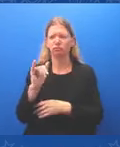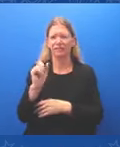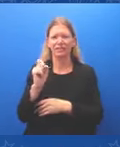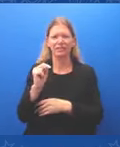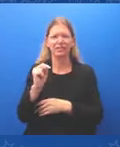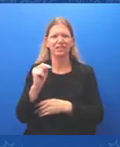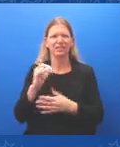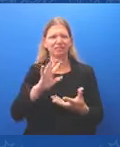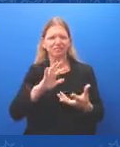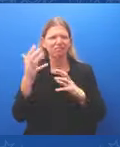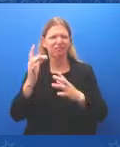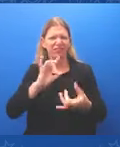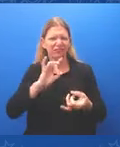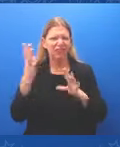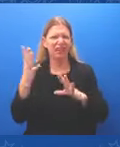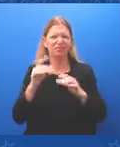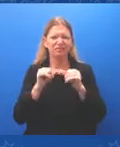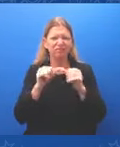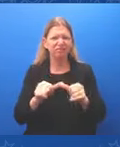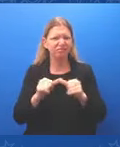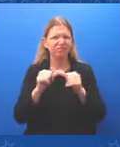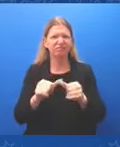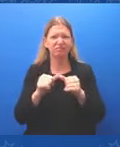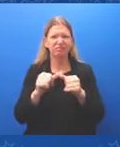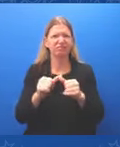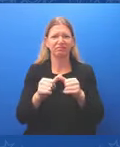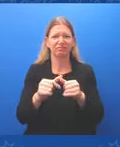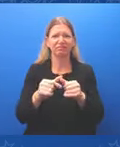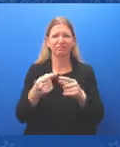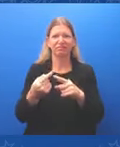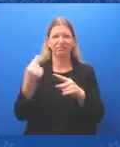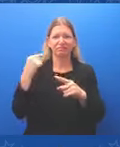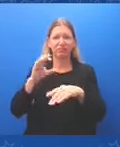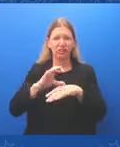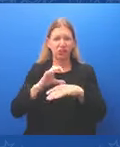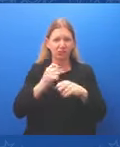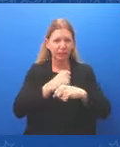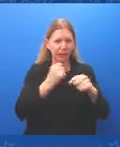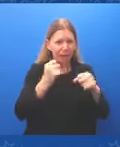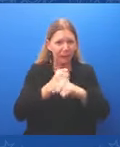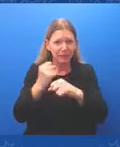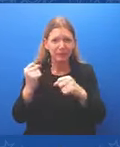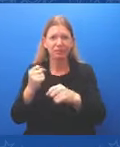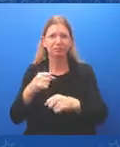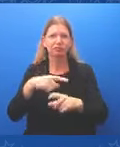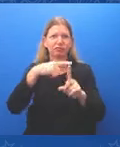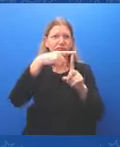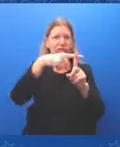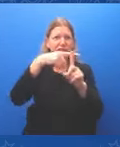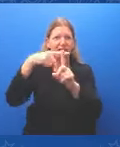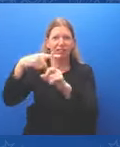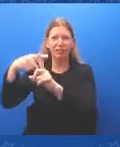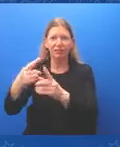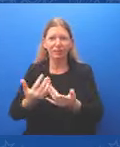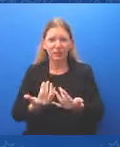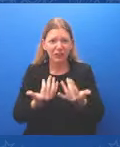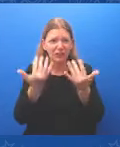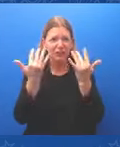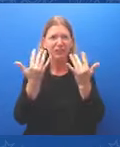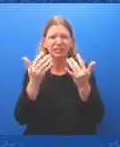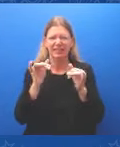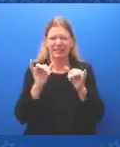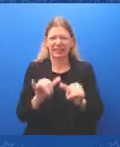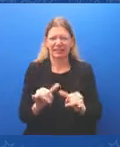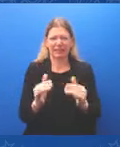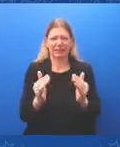that same town, 5 years earlier, there were another 5 young blacks who were killed. While we gather the facts